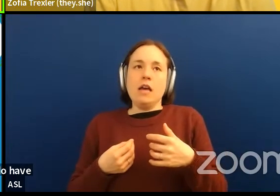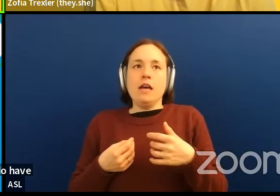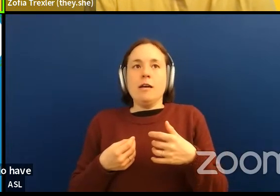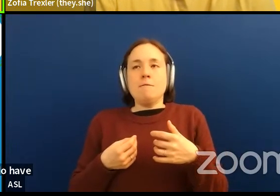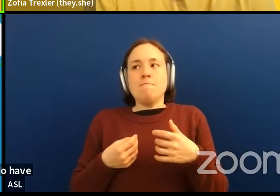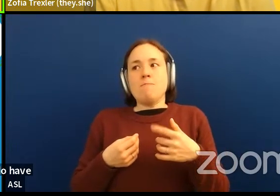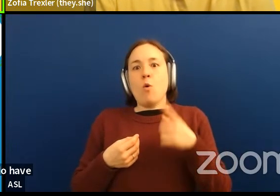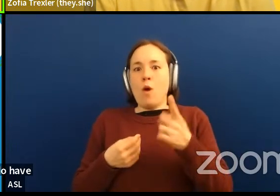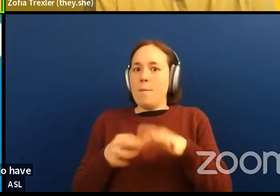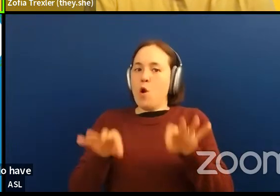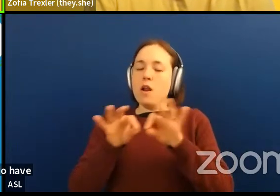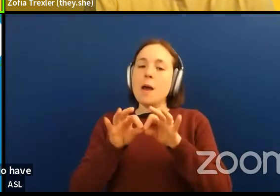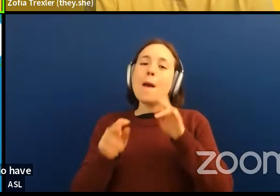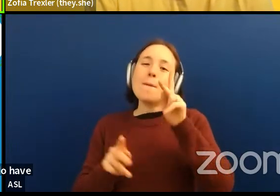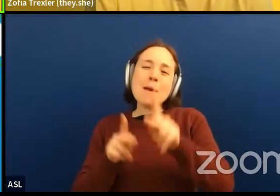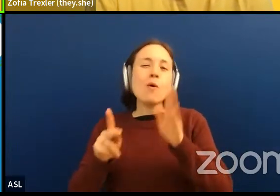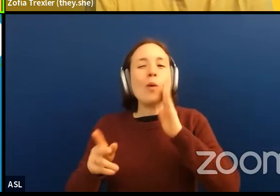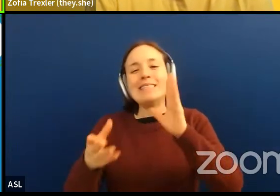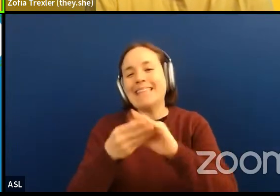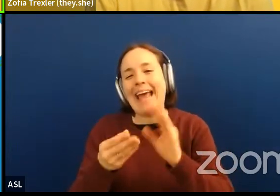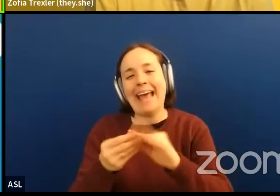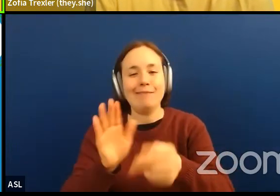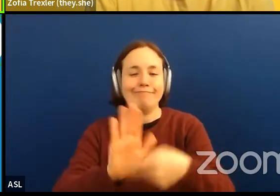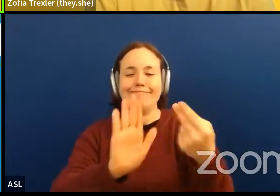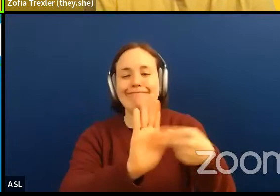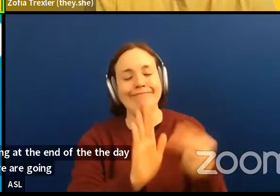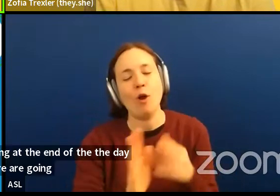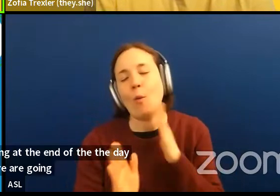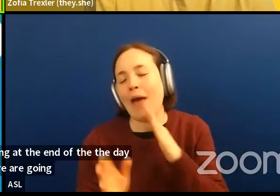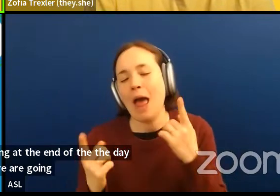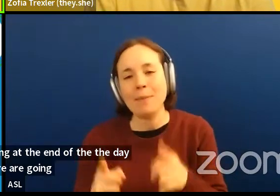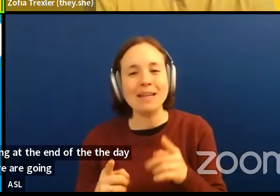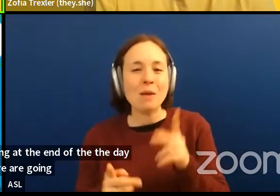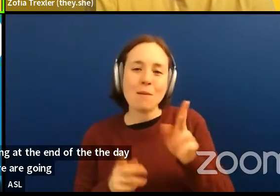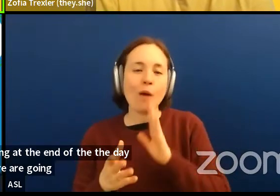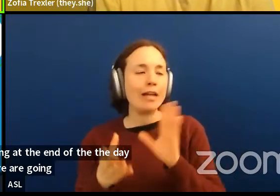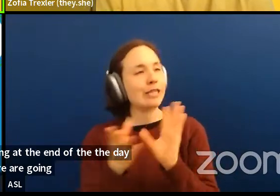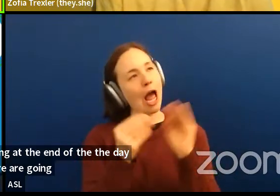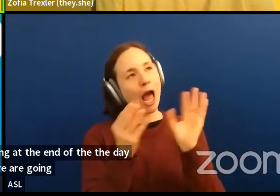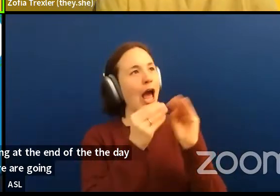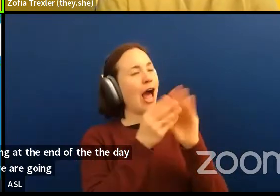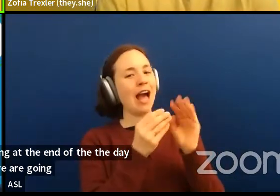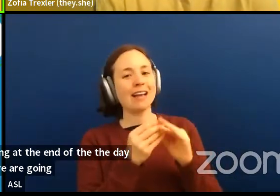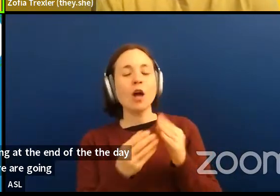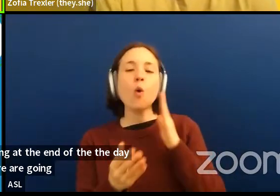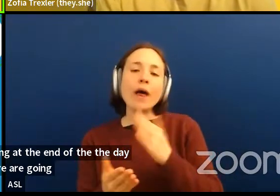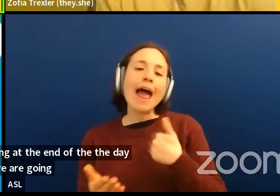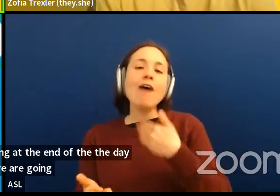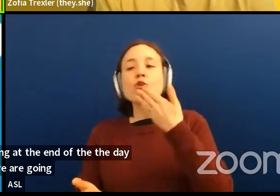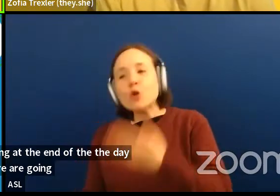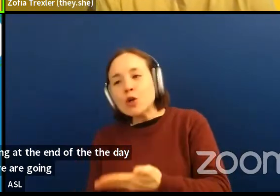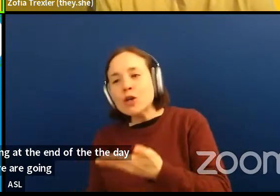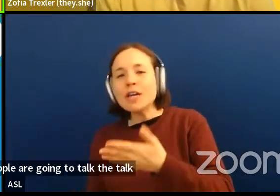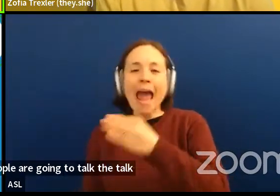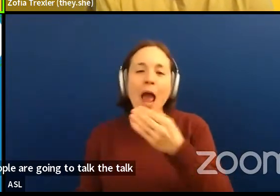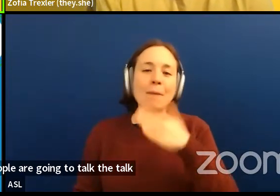are gonna say stereotypes and people are gonna talk. There's gonna be good and bad people,